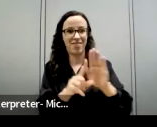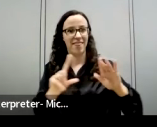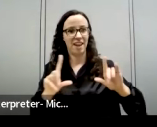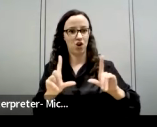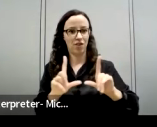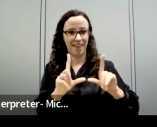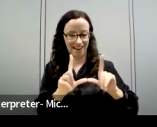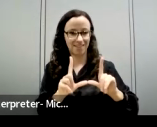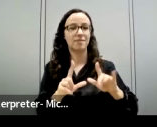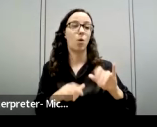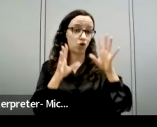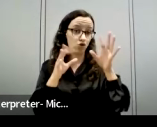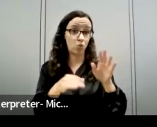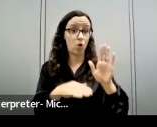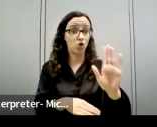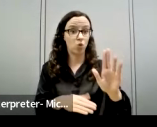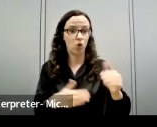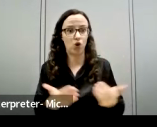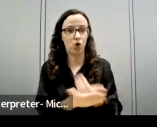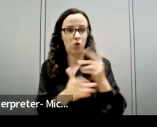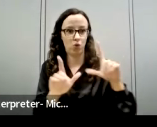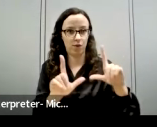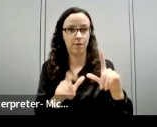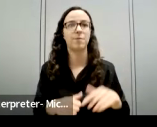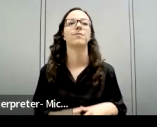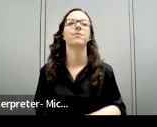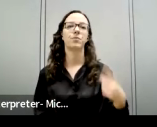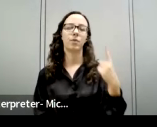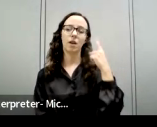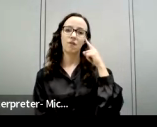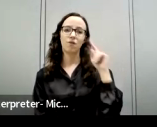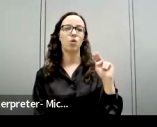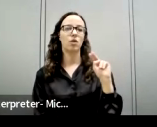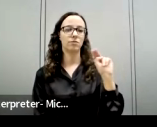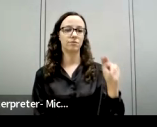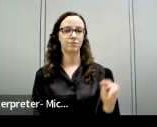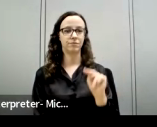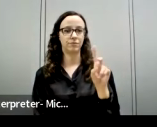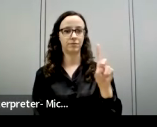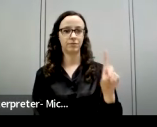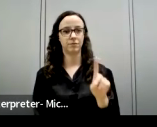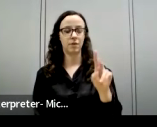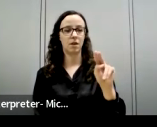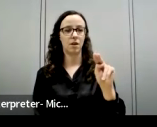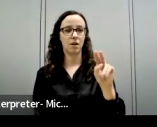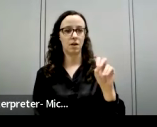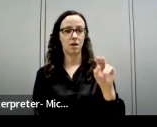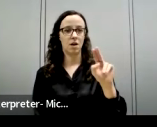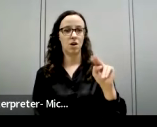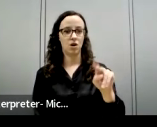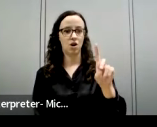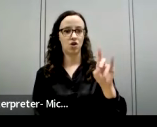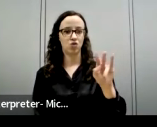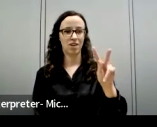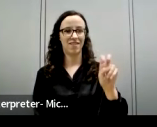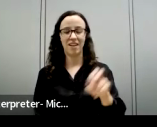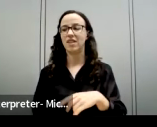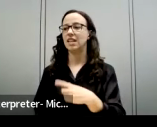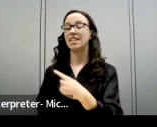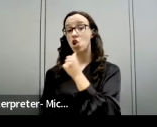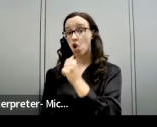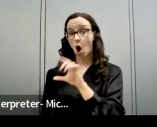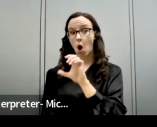going to use. And then for non-derivative, it's not an OER and it's not open for adapting or remixing.